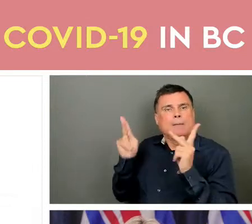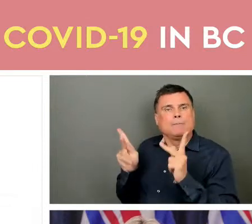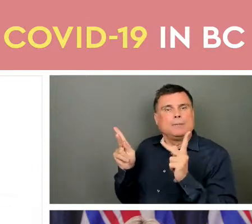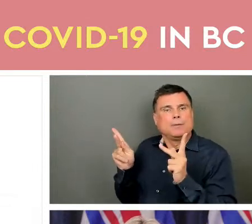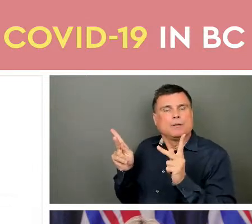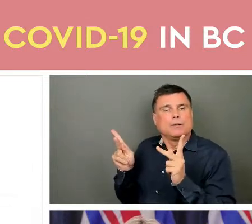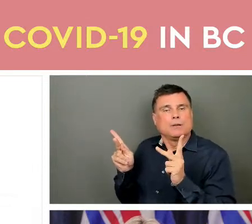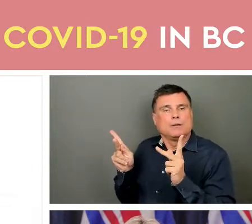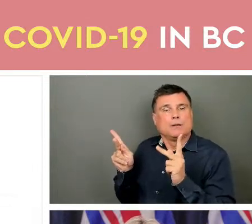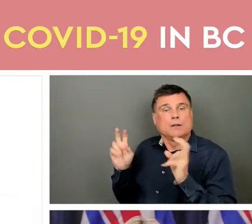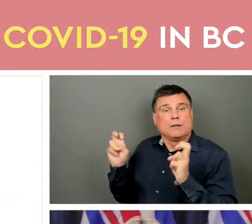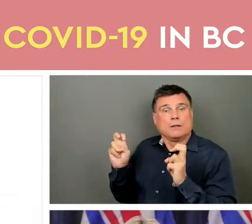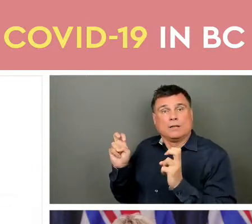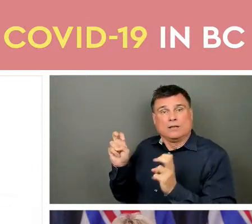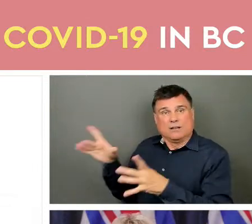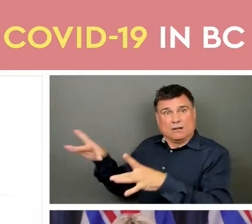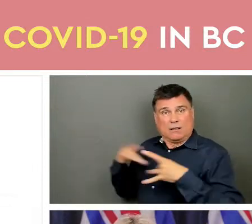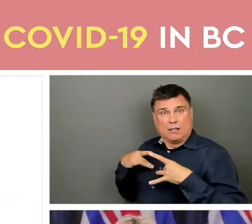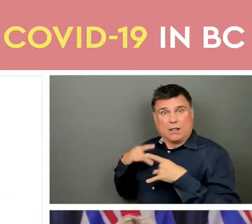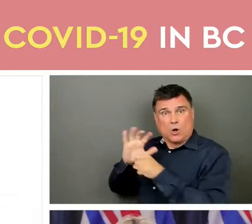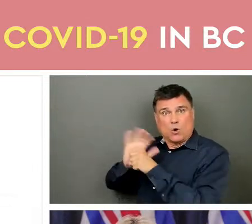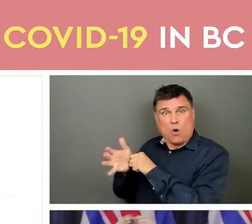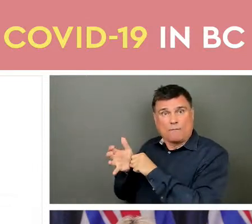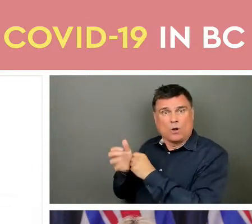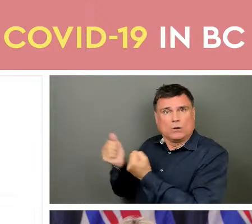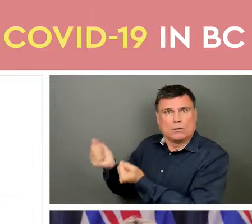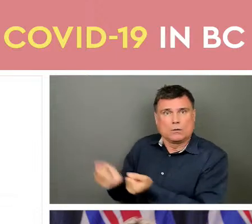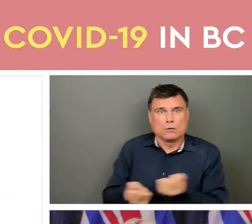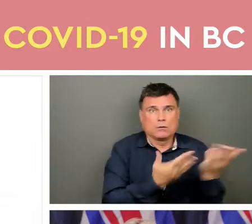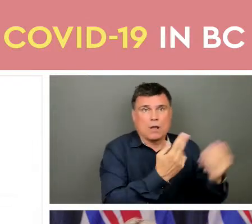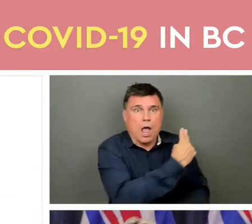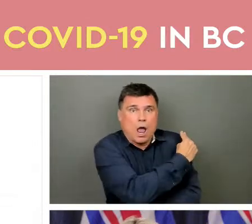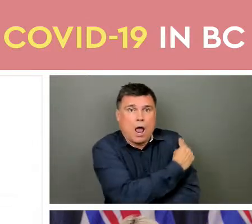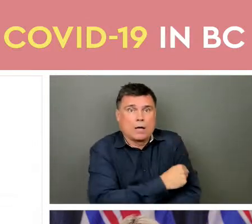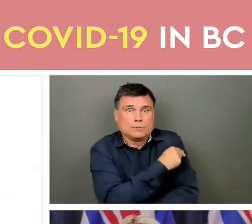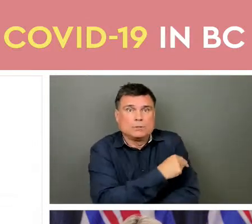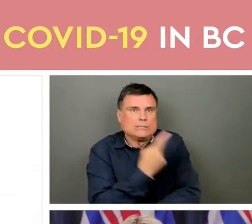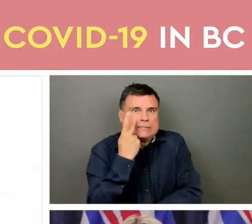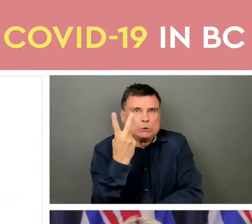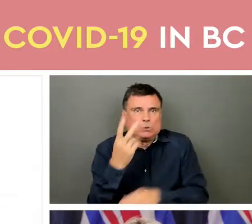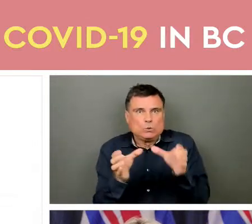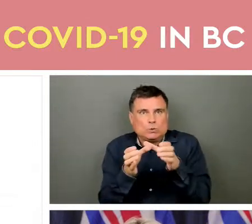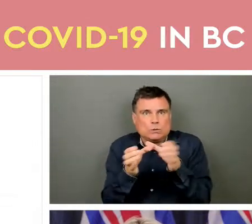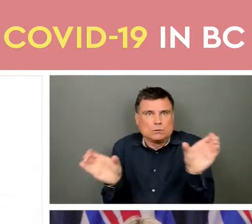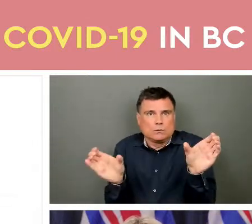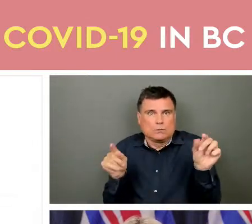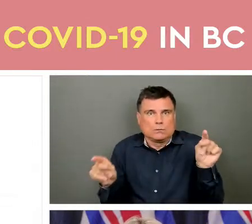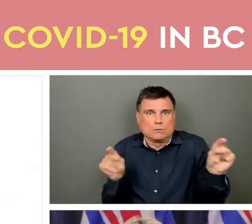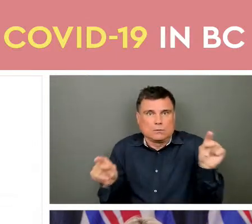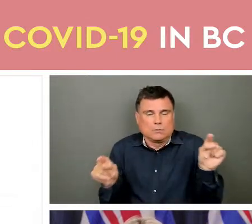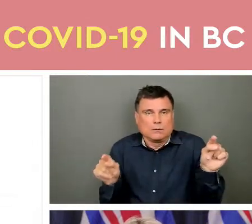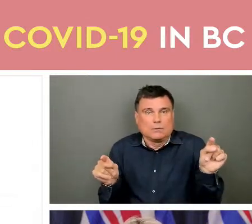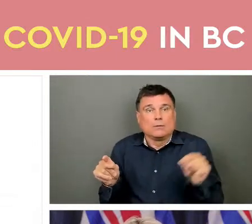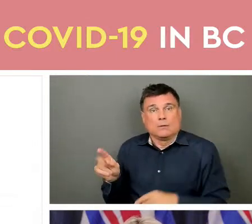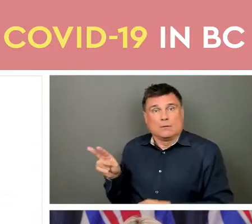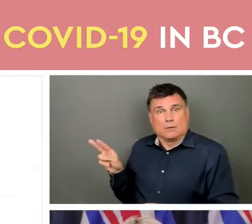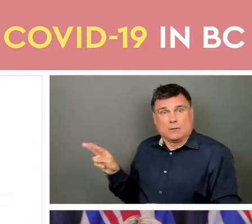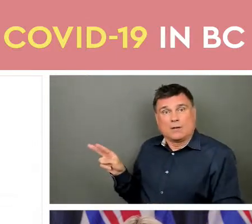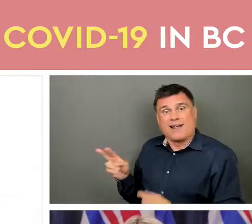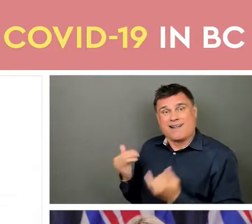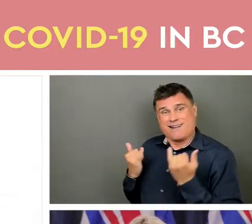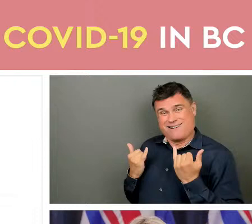and hospitalizations, we see a dichotomy. And what we're seeing is this has become a pandemic that is spreading